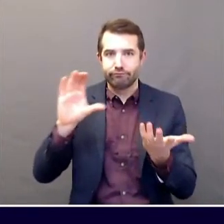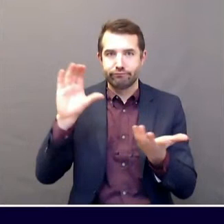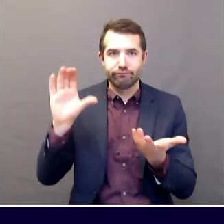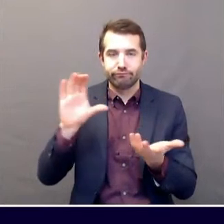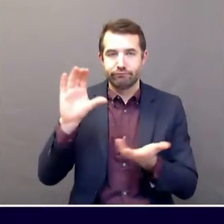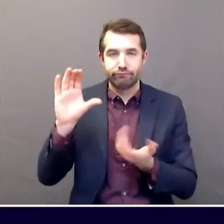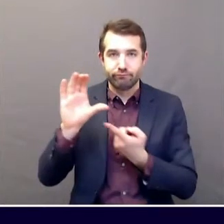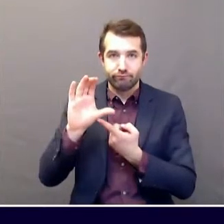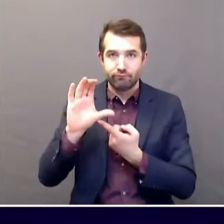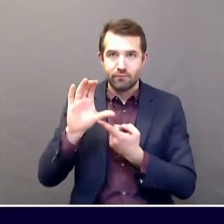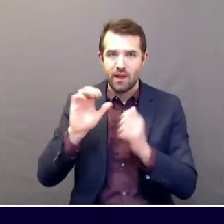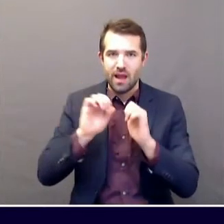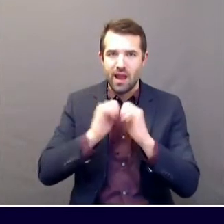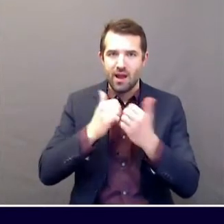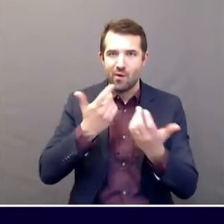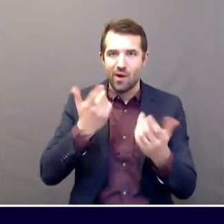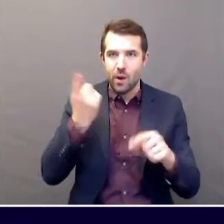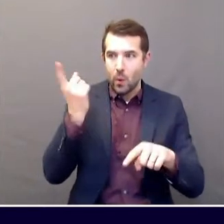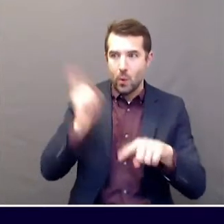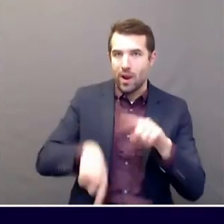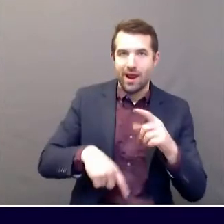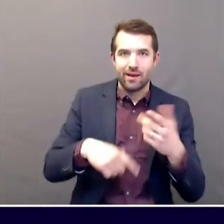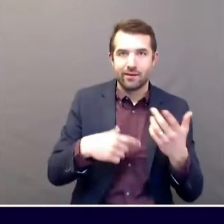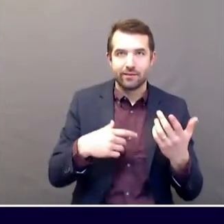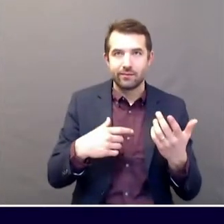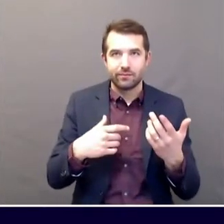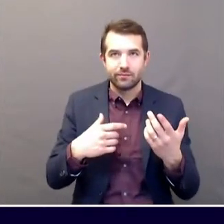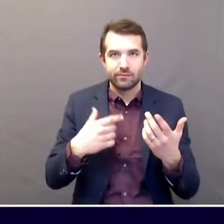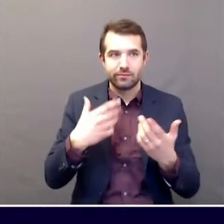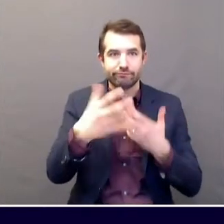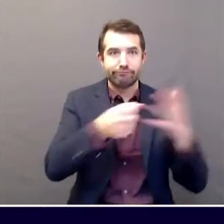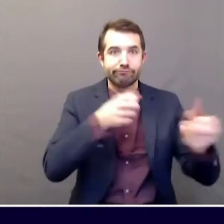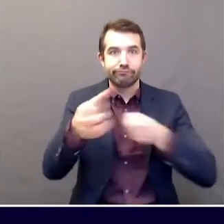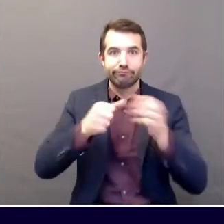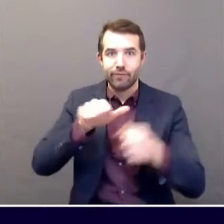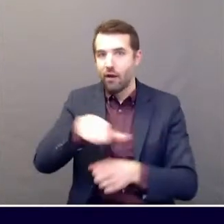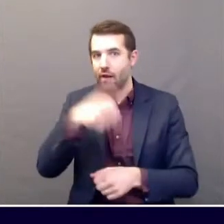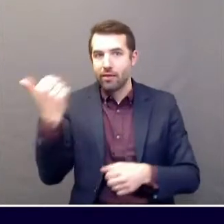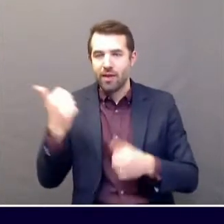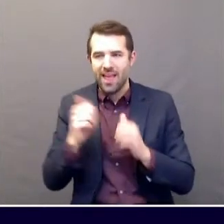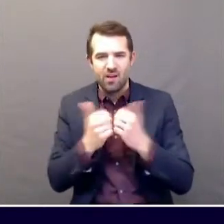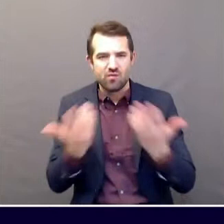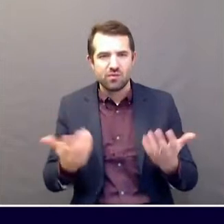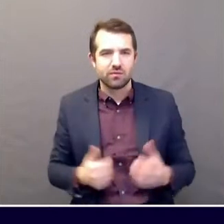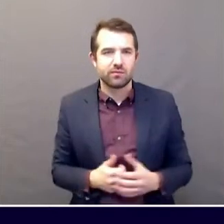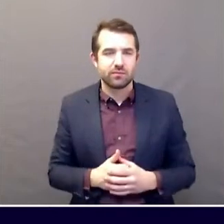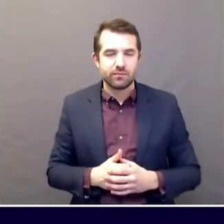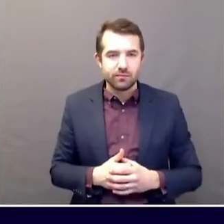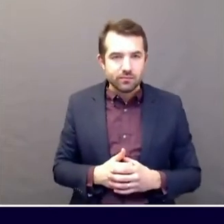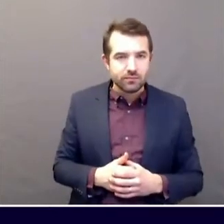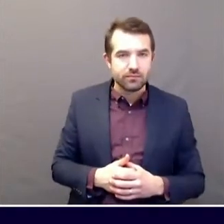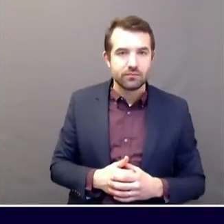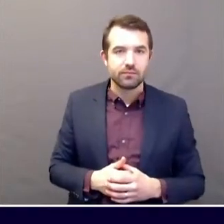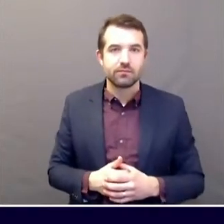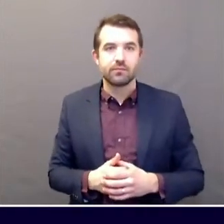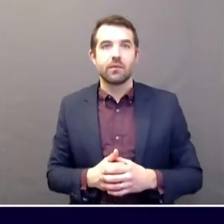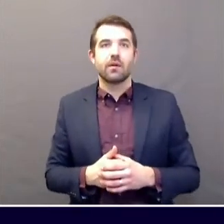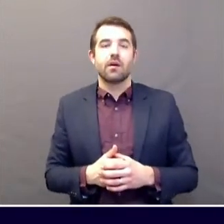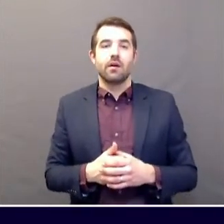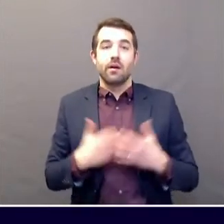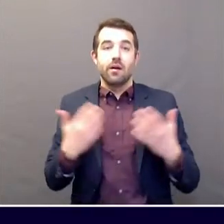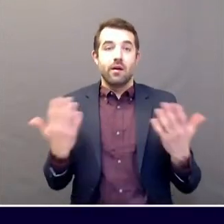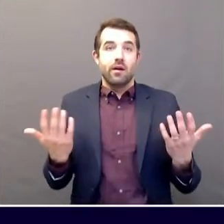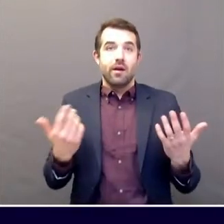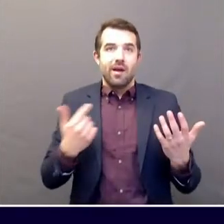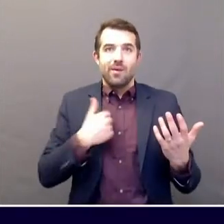you're trying to do? I'm not going to be that pessimistic, Evan. Things are happening day by day. The